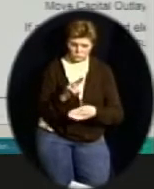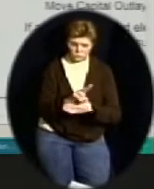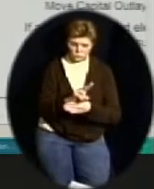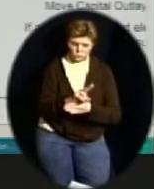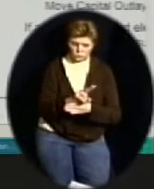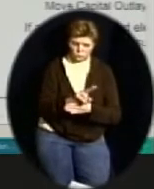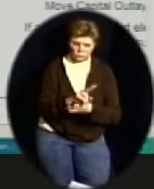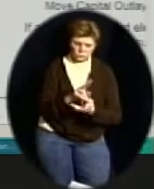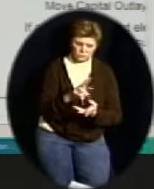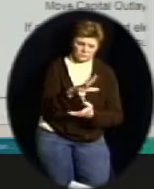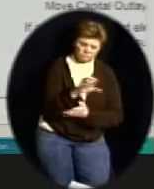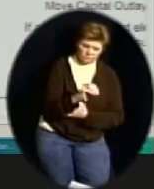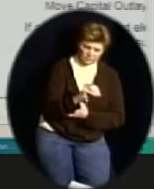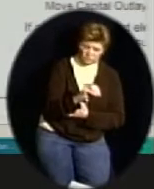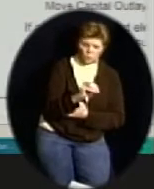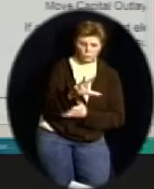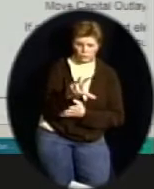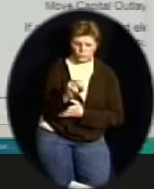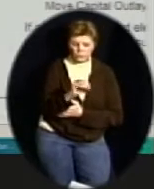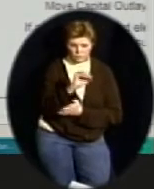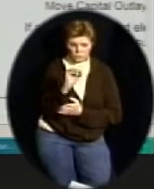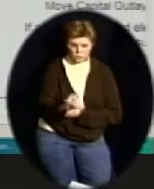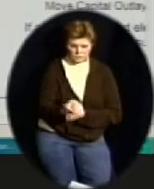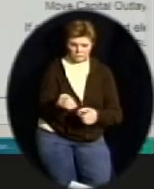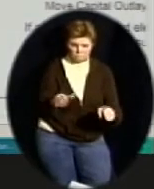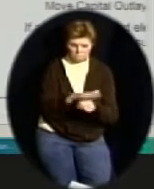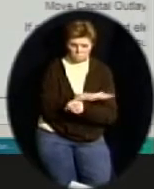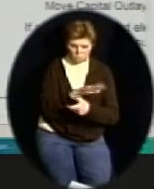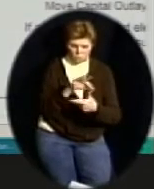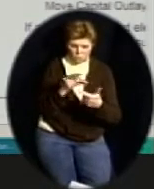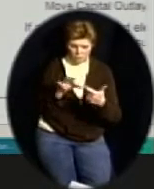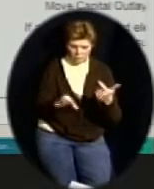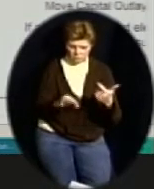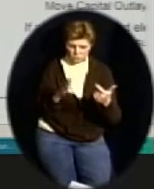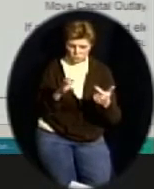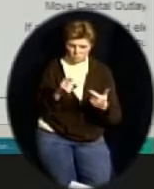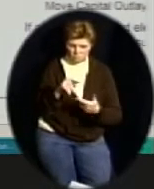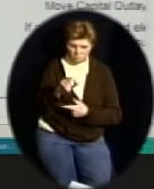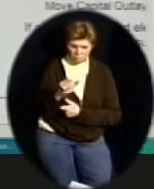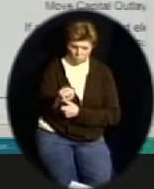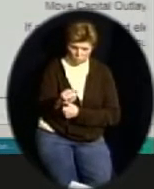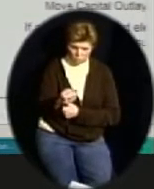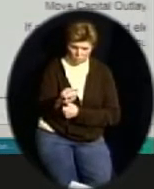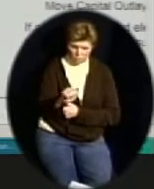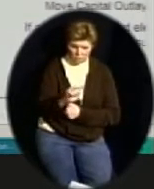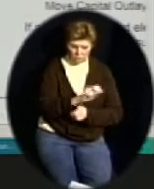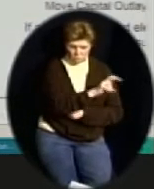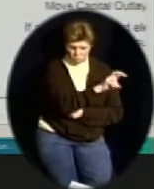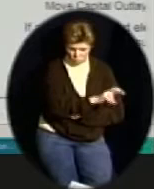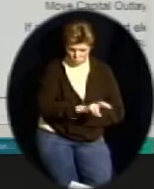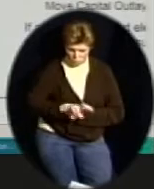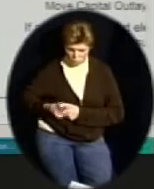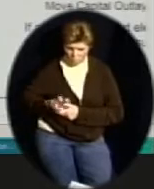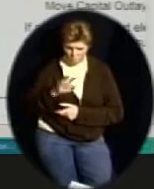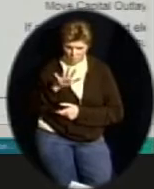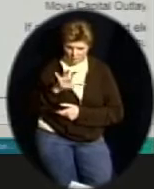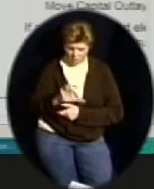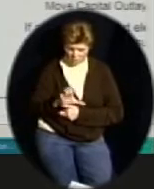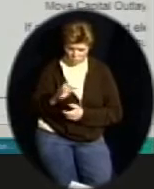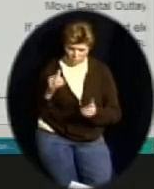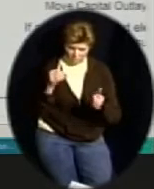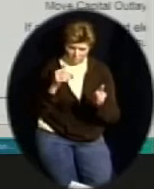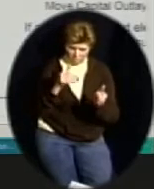authority of local option budget, full authority of BOTA, moving 500,000 of the 2 million